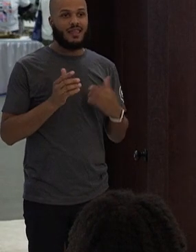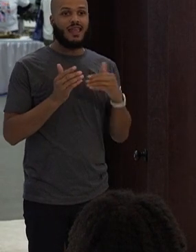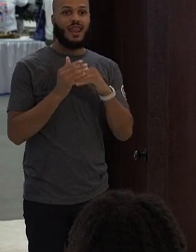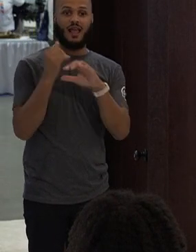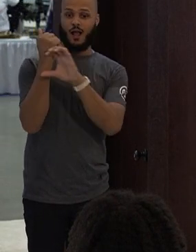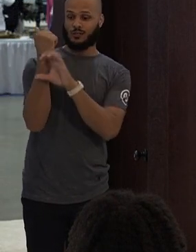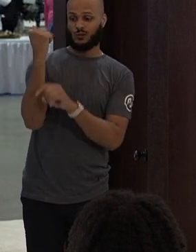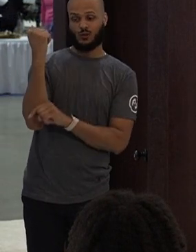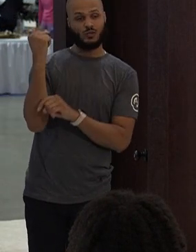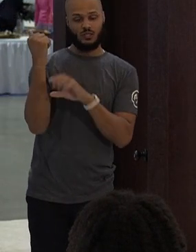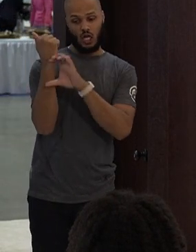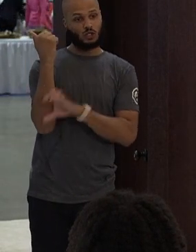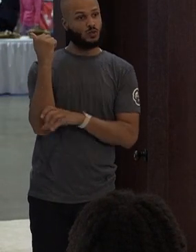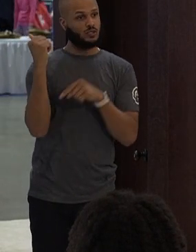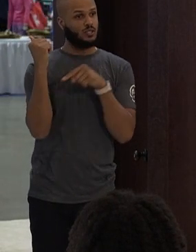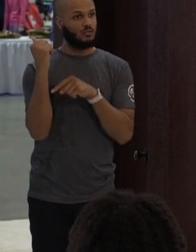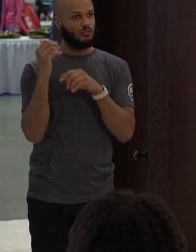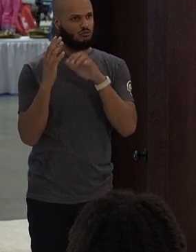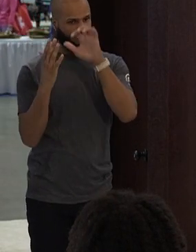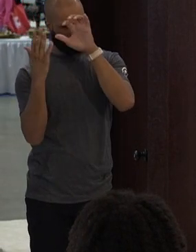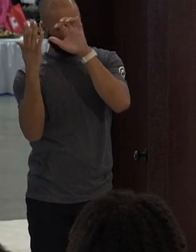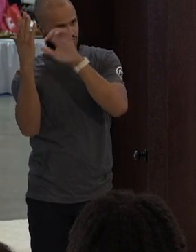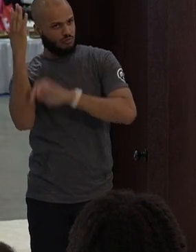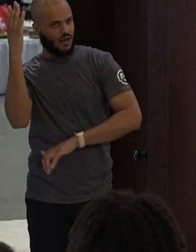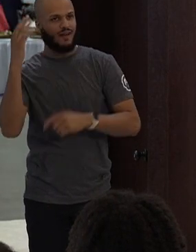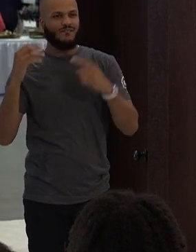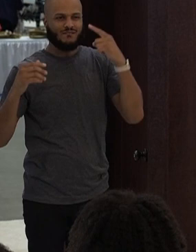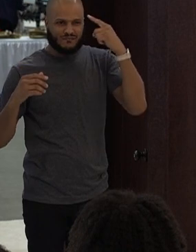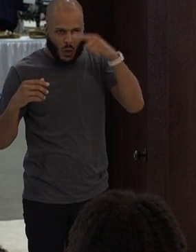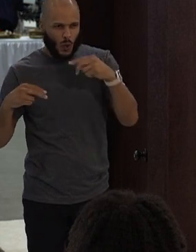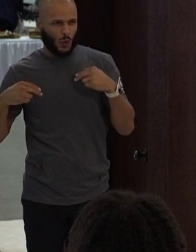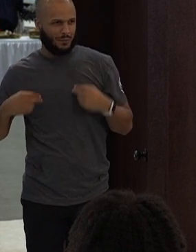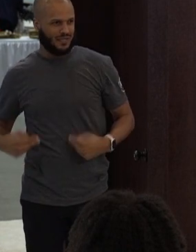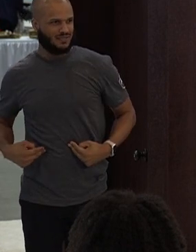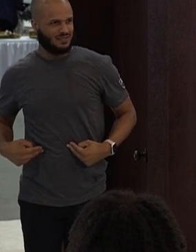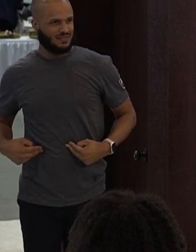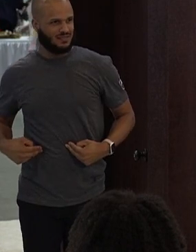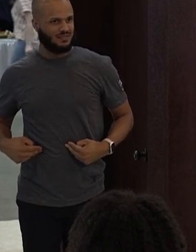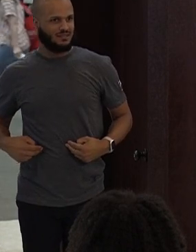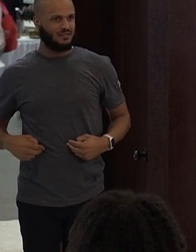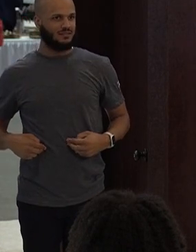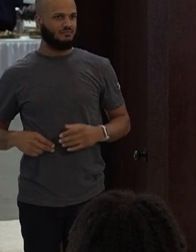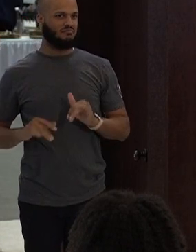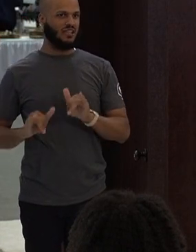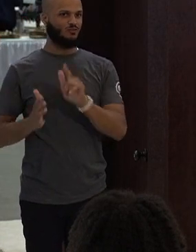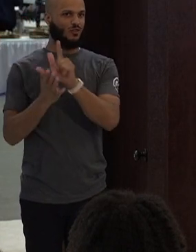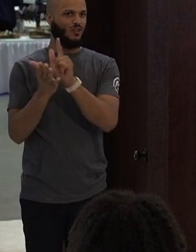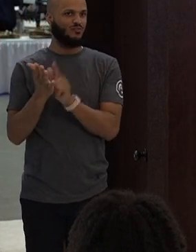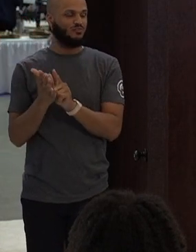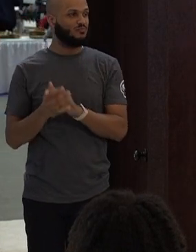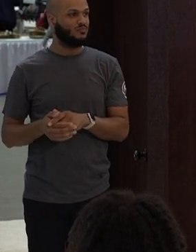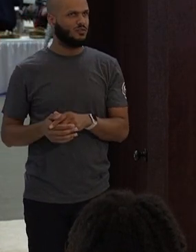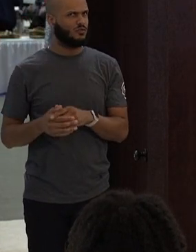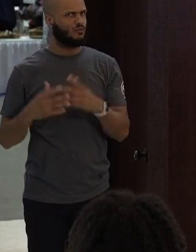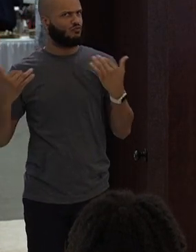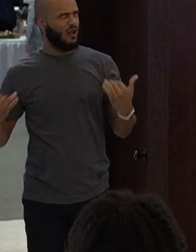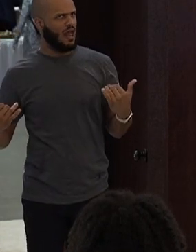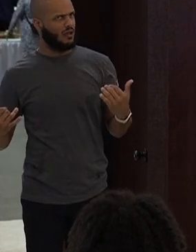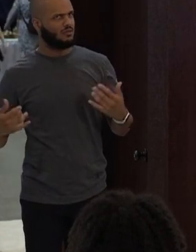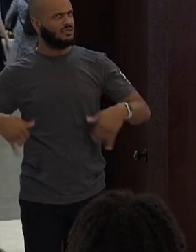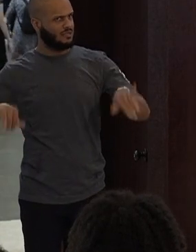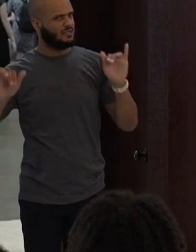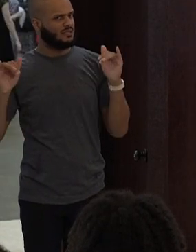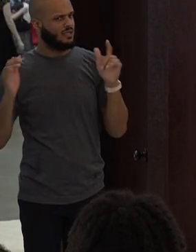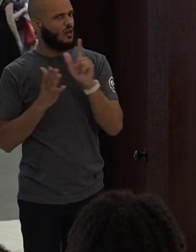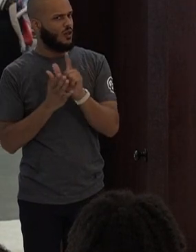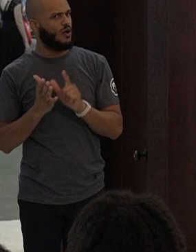as it's written, is written for human beings. And so that's the law at that point. Right now, it still is the law